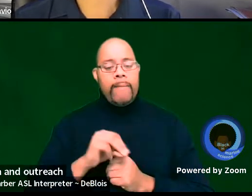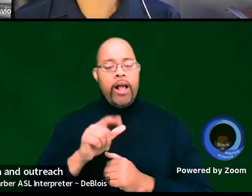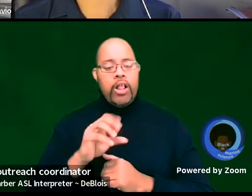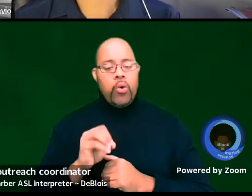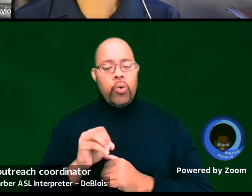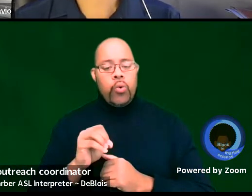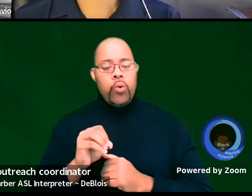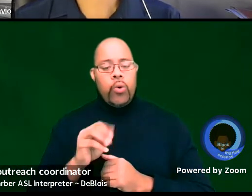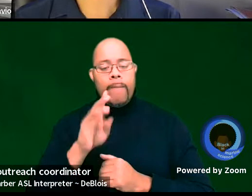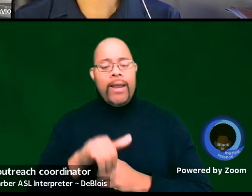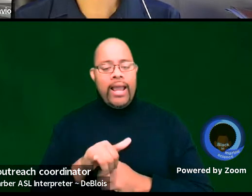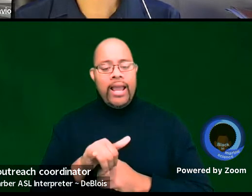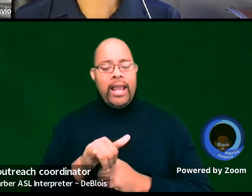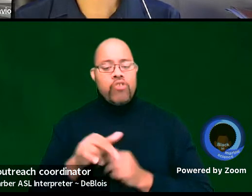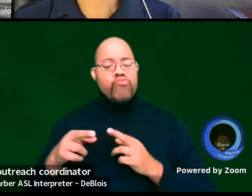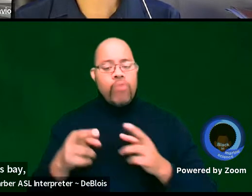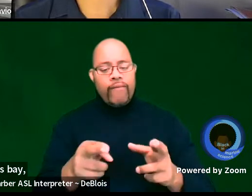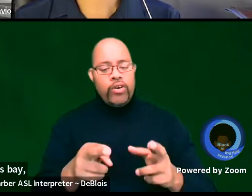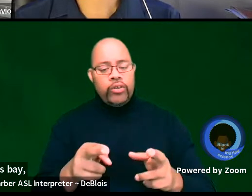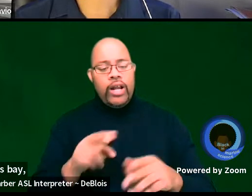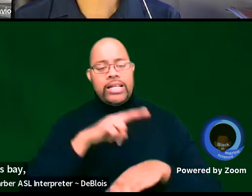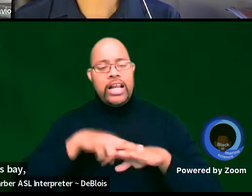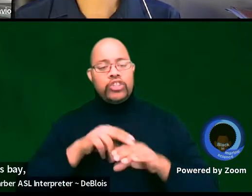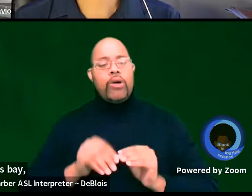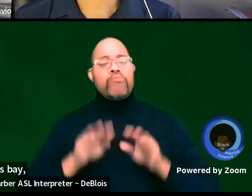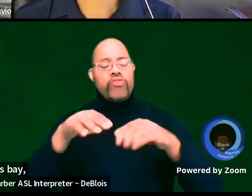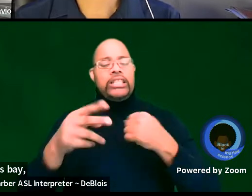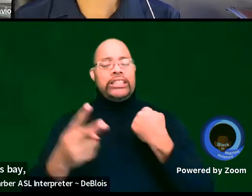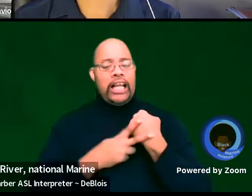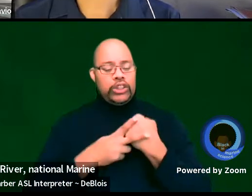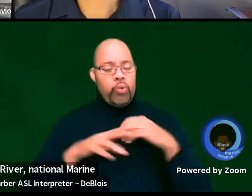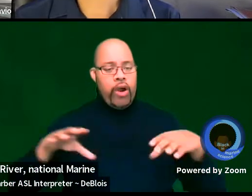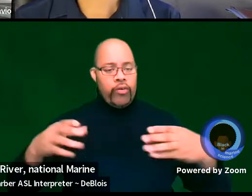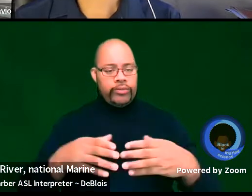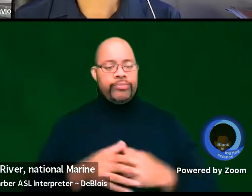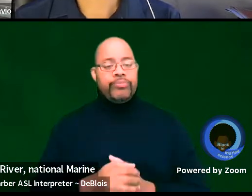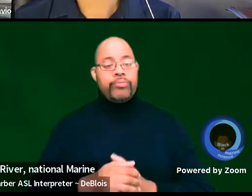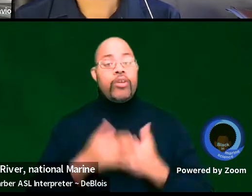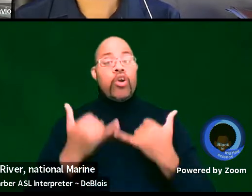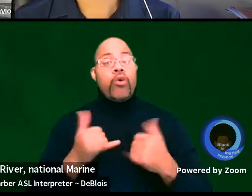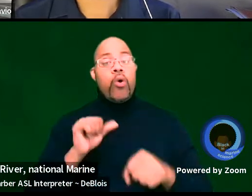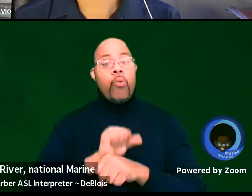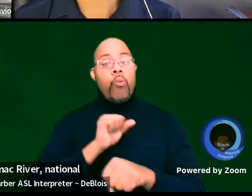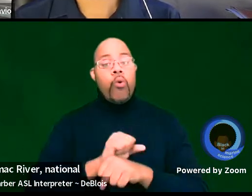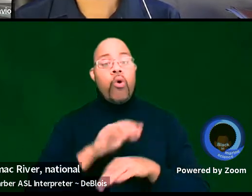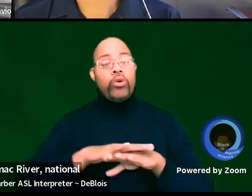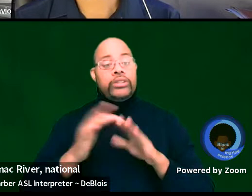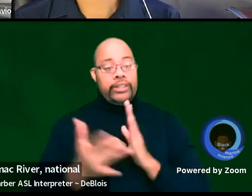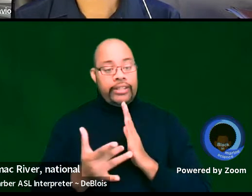Bay Potomac River National Marine Sanctuaries. Currently working on